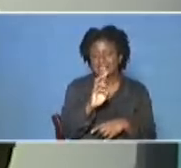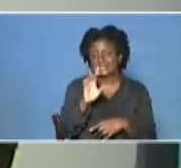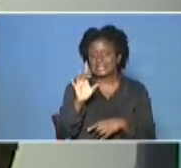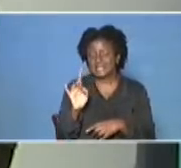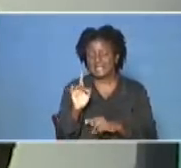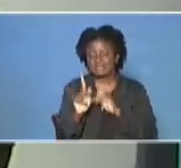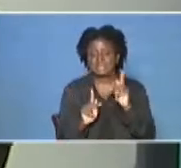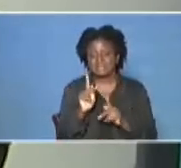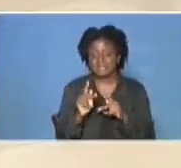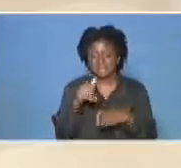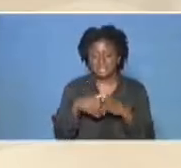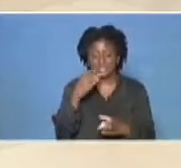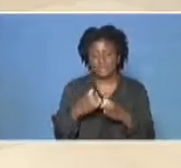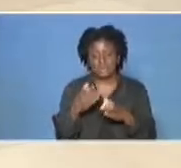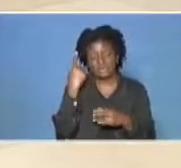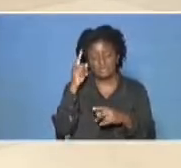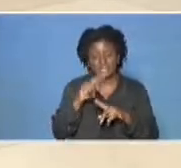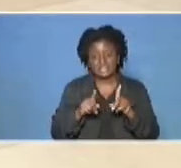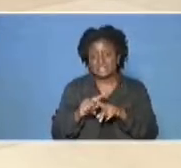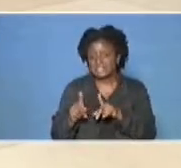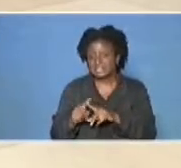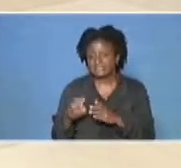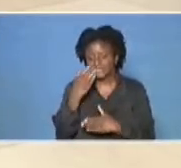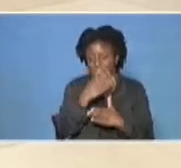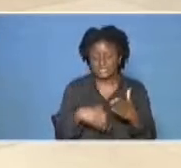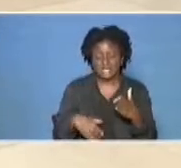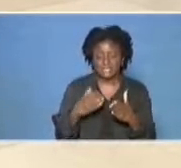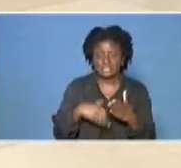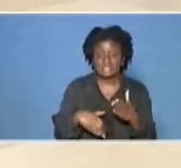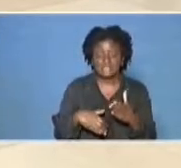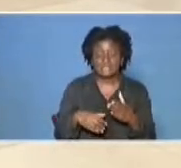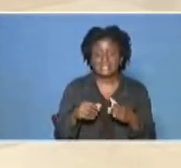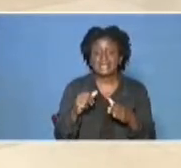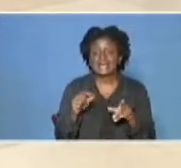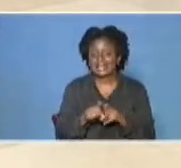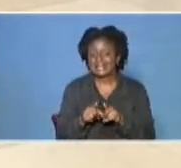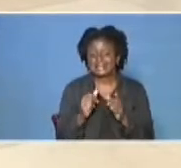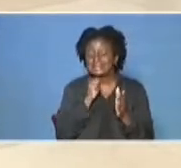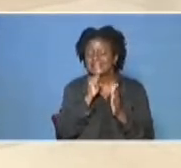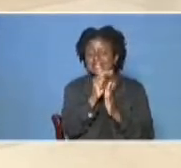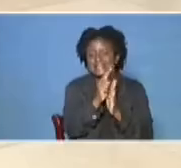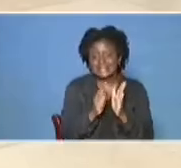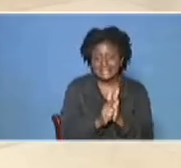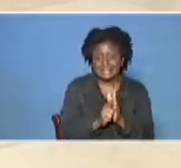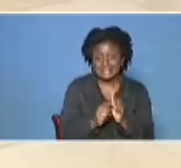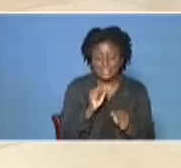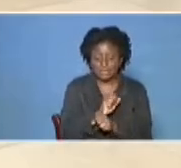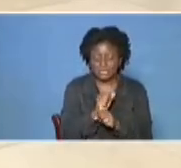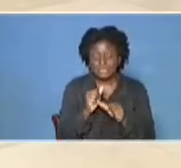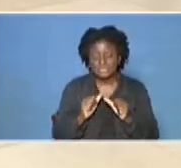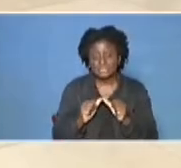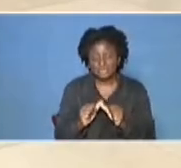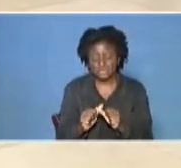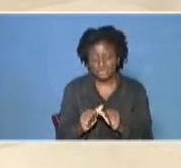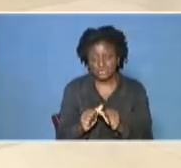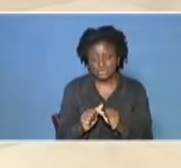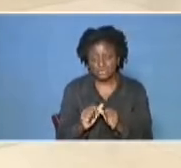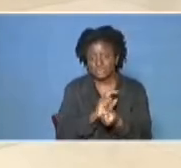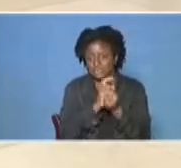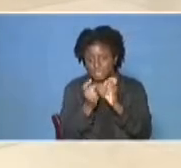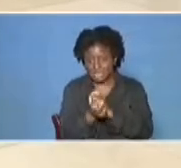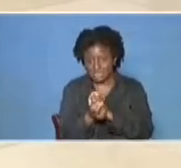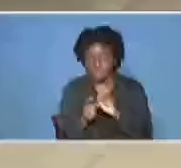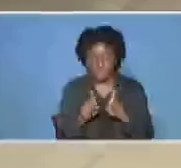various immigration charges. Ferguson says as illegal operations continue to evolve, so too does the department.